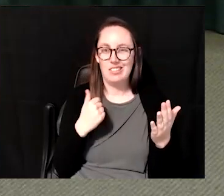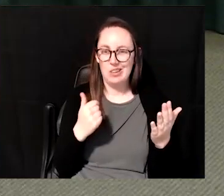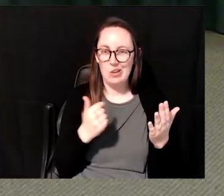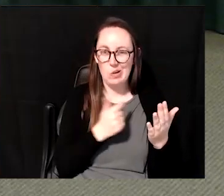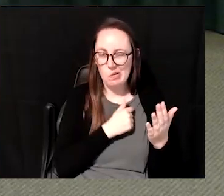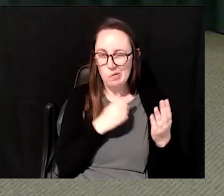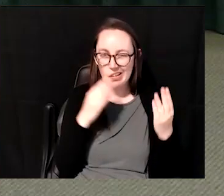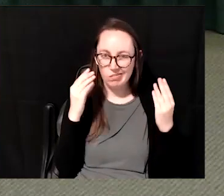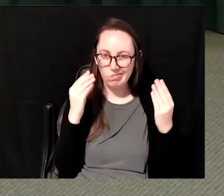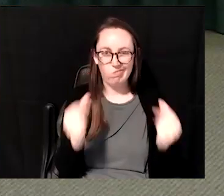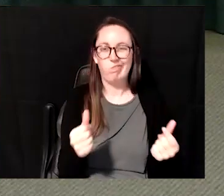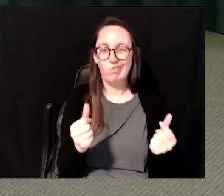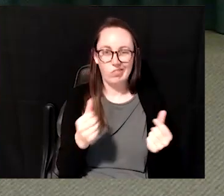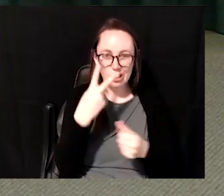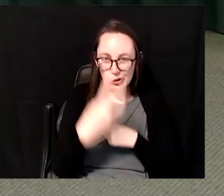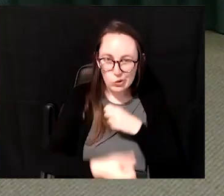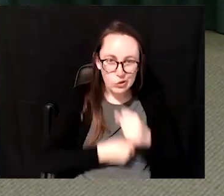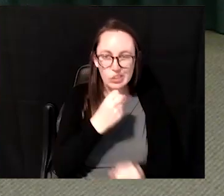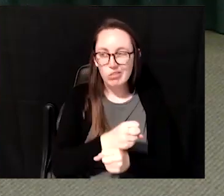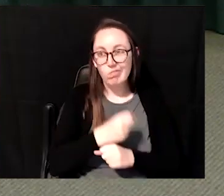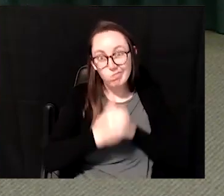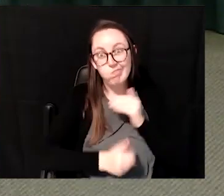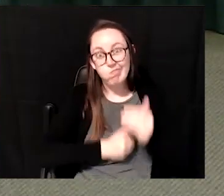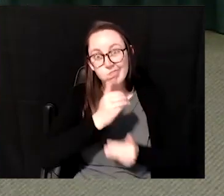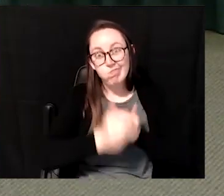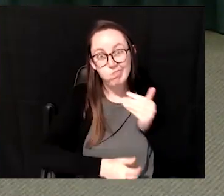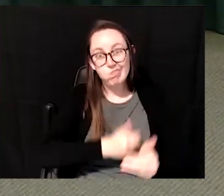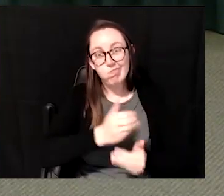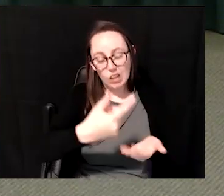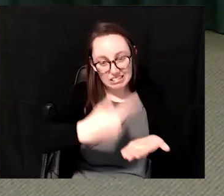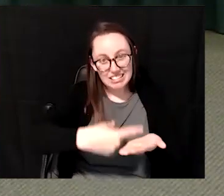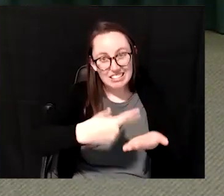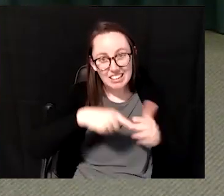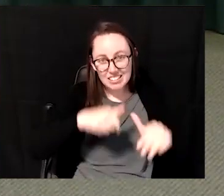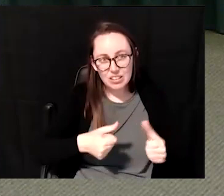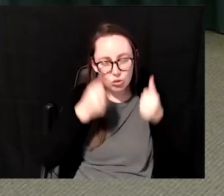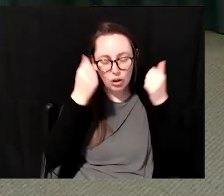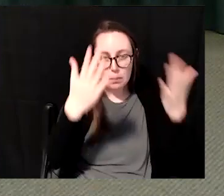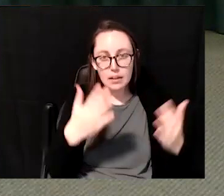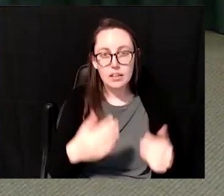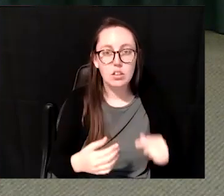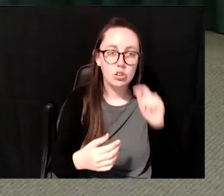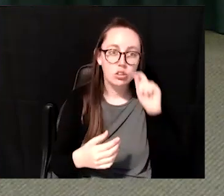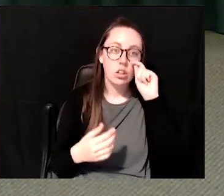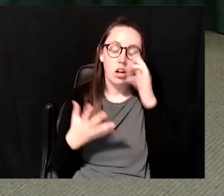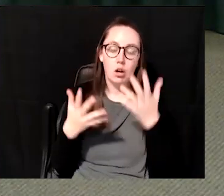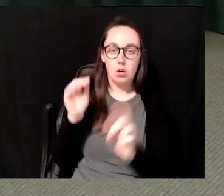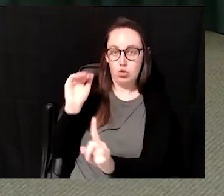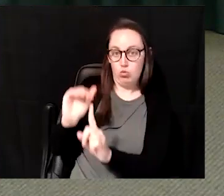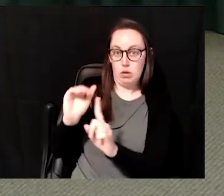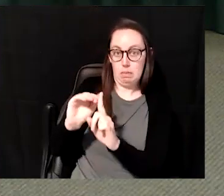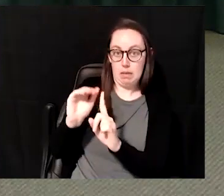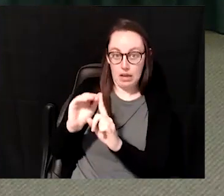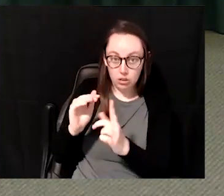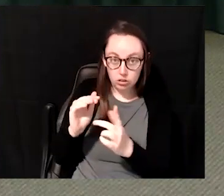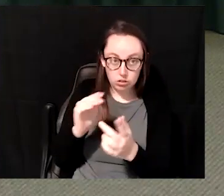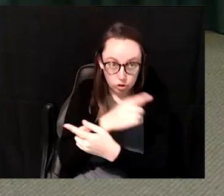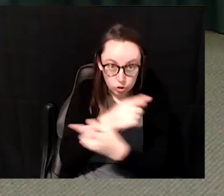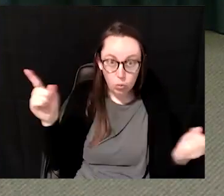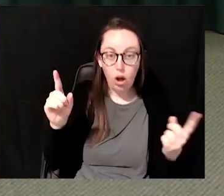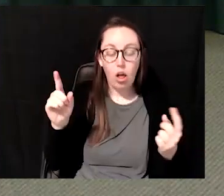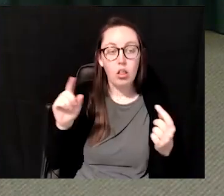year on that talking about that and doing all of this and I just want to remind what Eli mentioned the what was approved in March of 2021